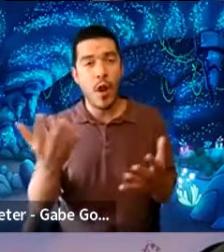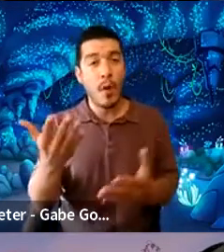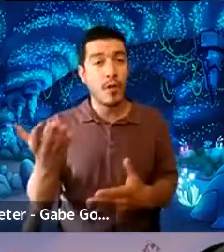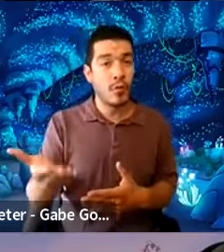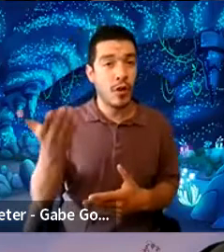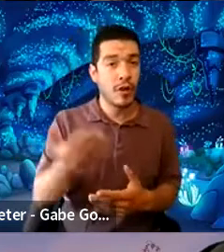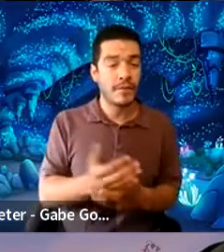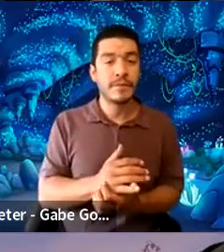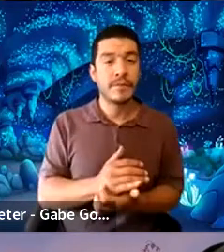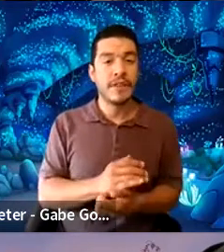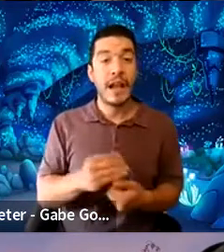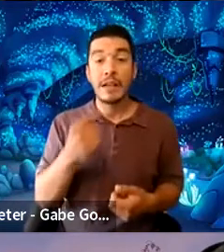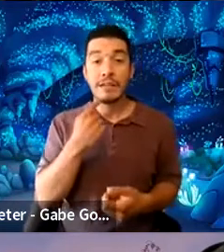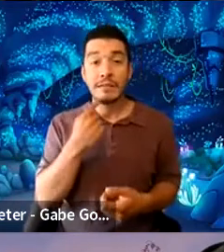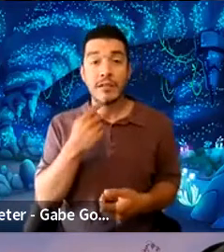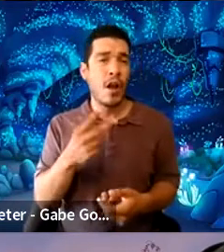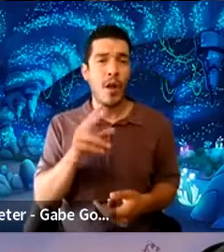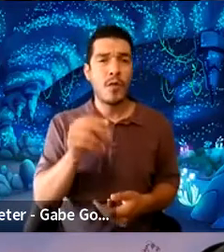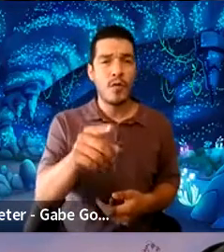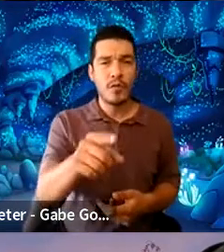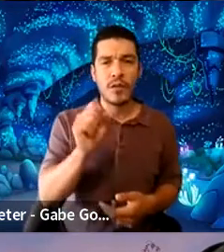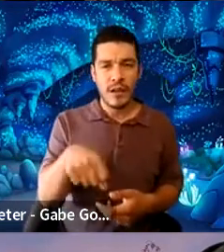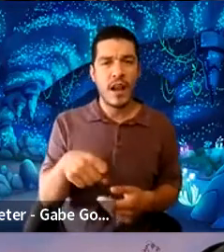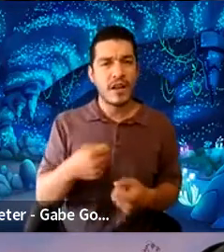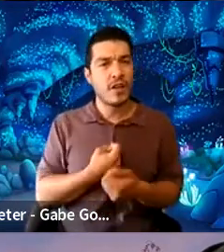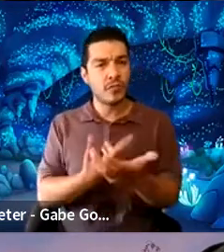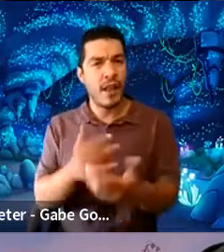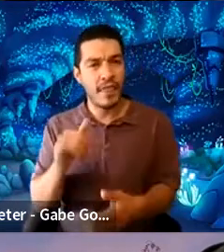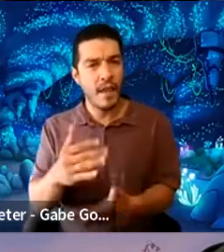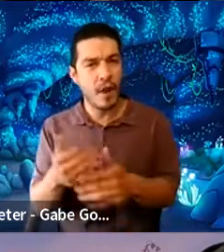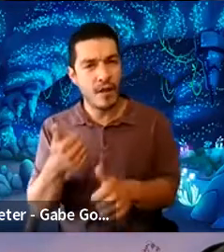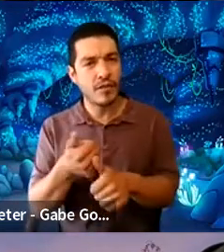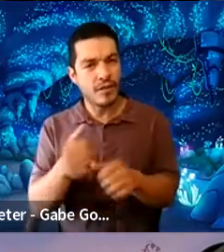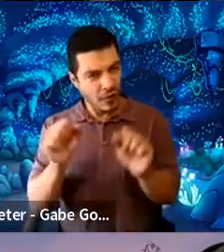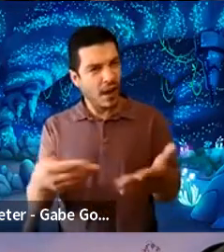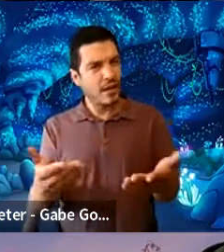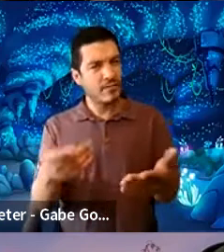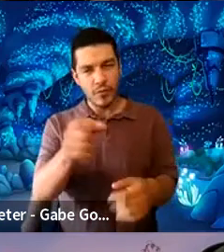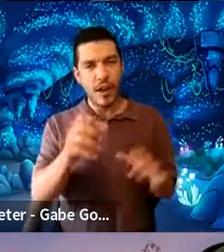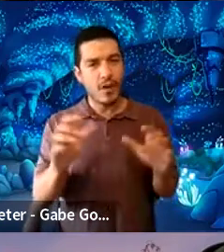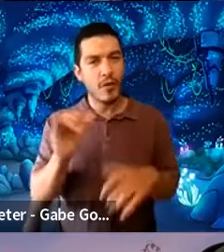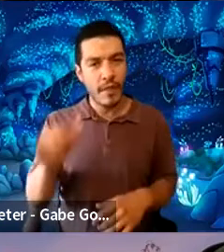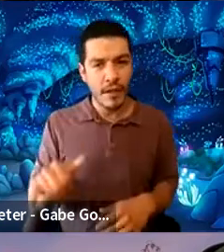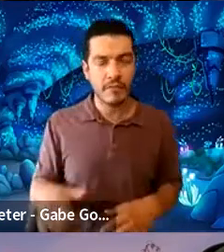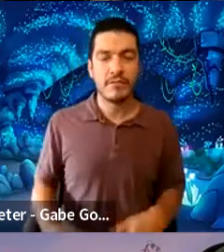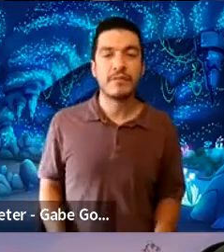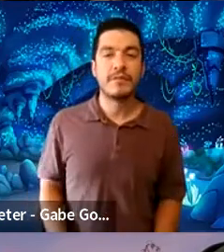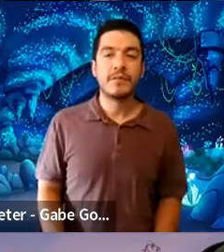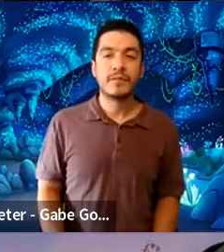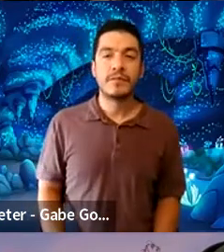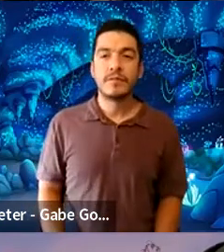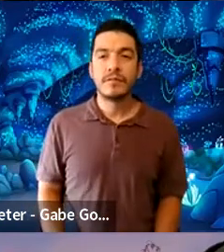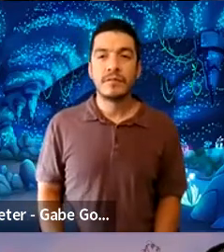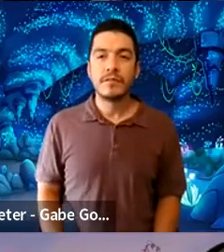are, and says, oh no, you can express that part of yourself. You can do this, you can do that.